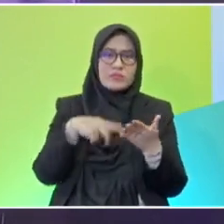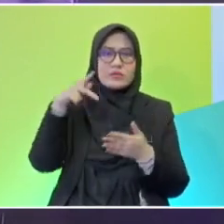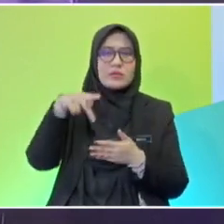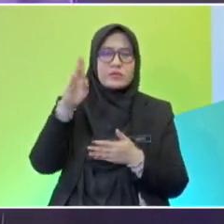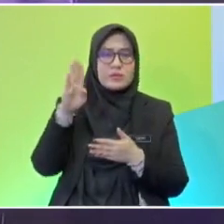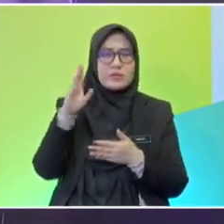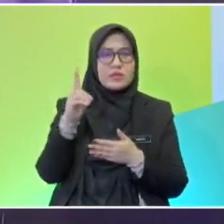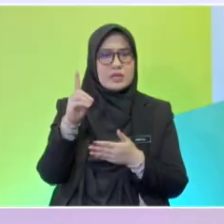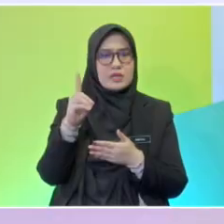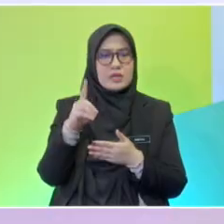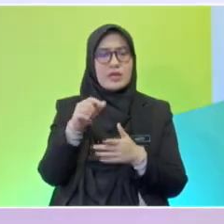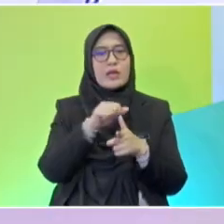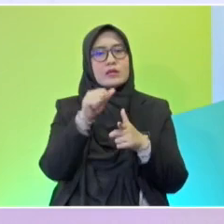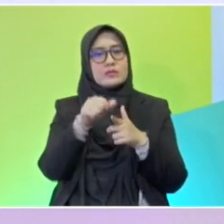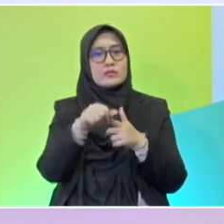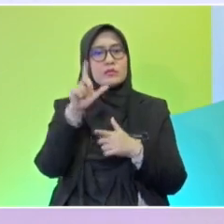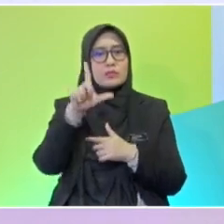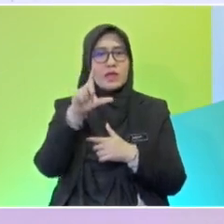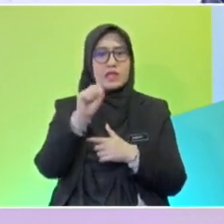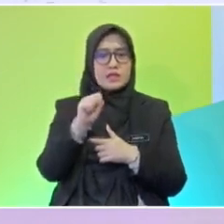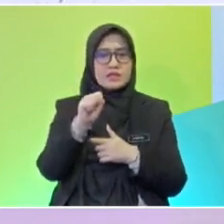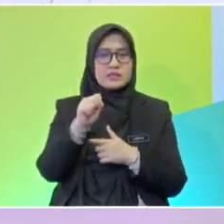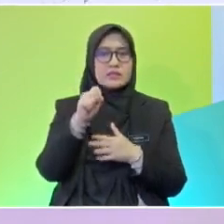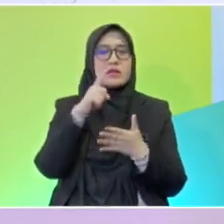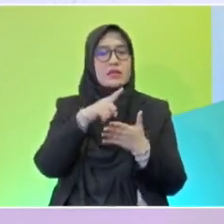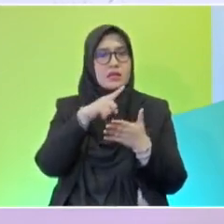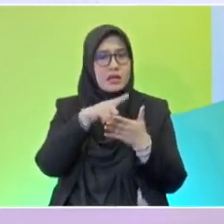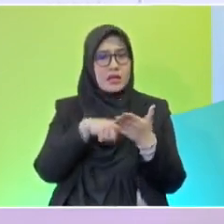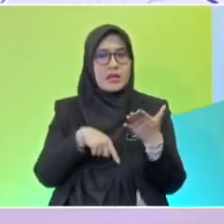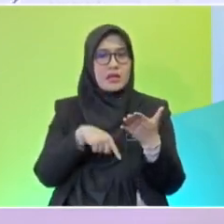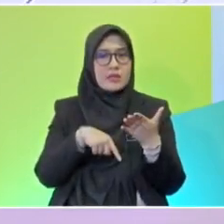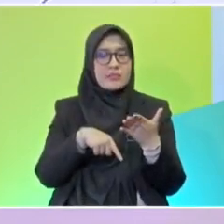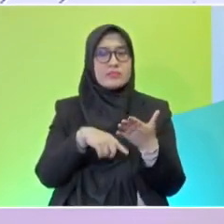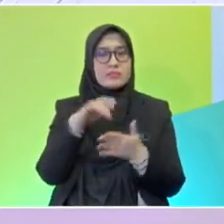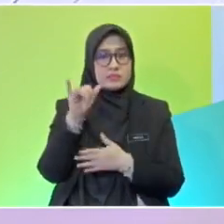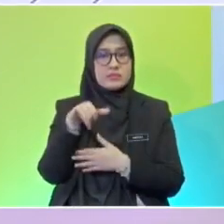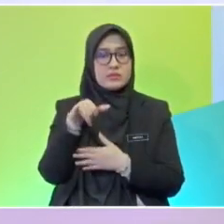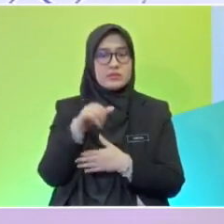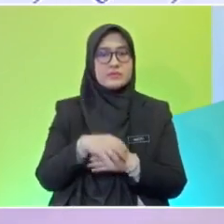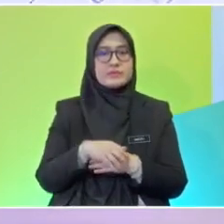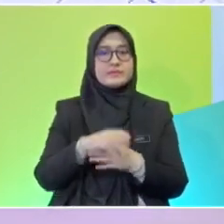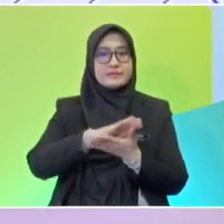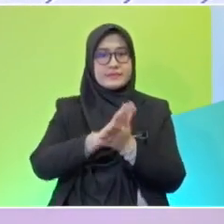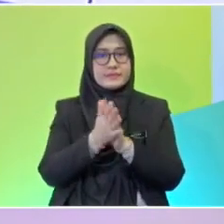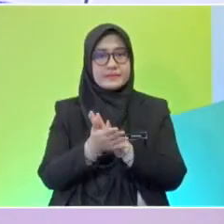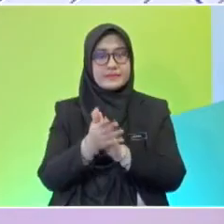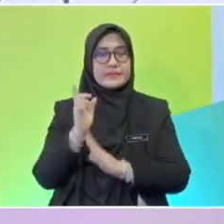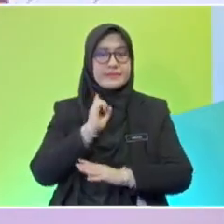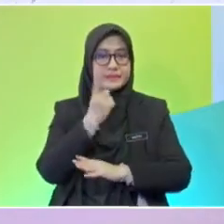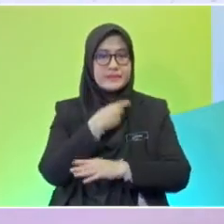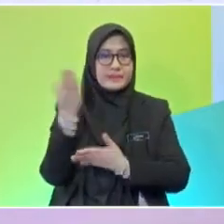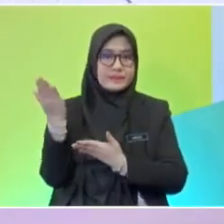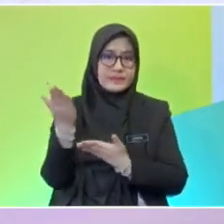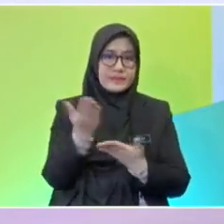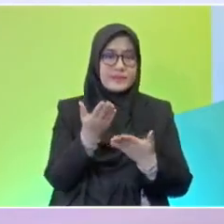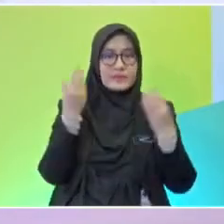like Teacher Suji to explain more about this. Now, can you please give an introduction on yourself as well, and what is the